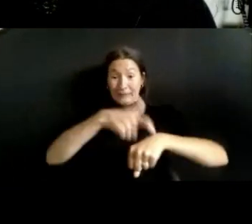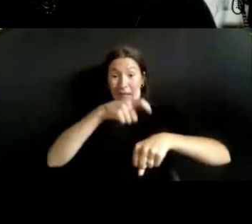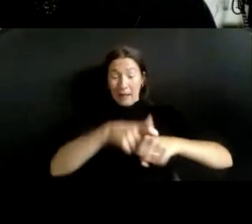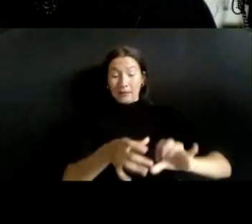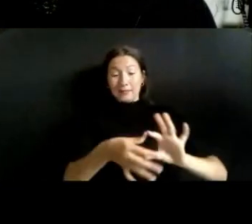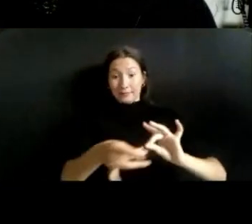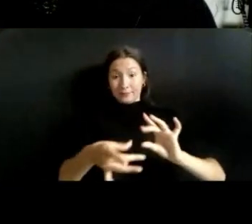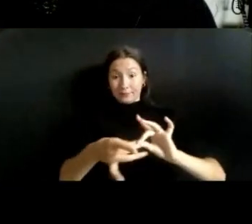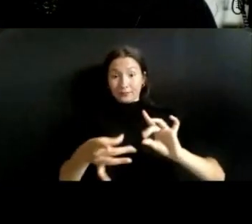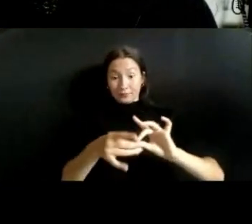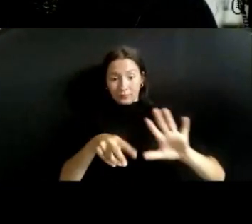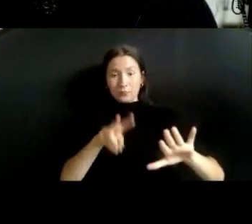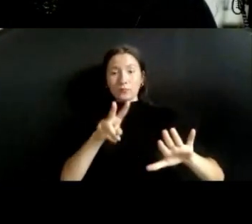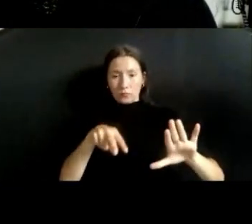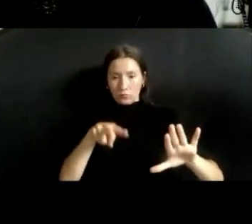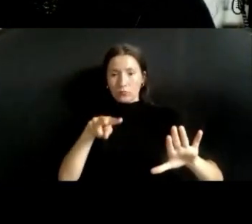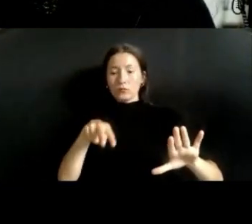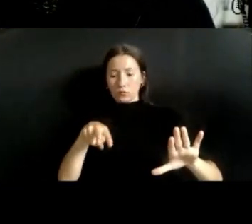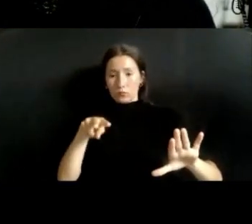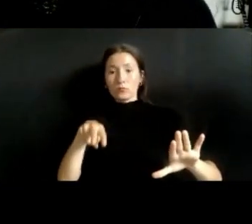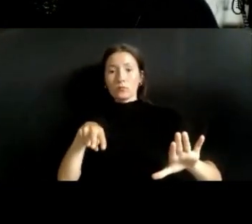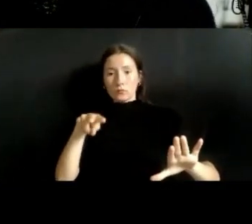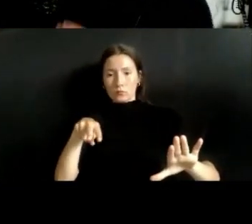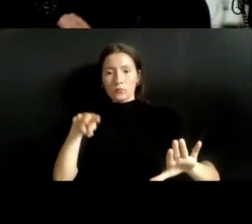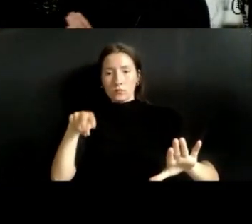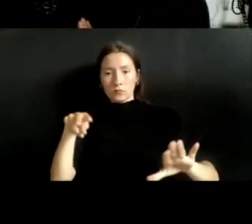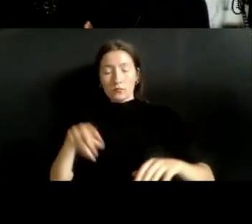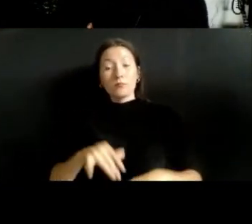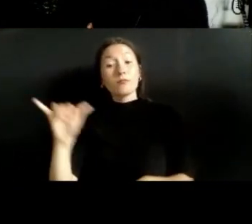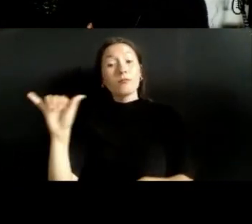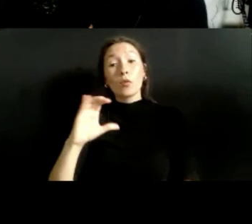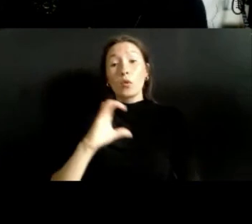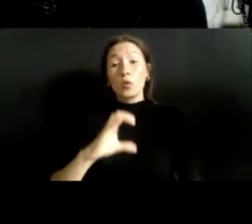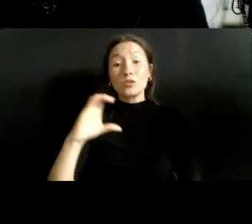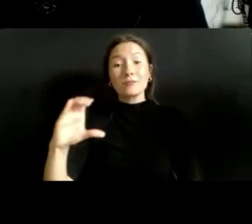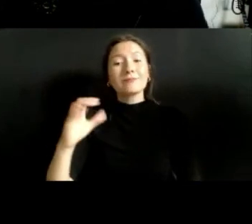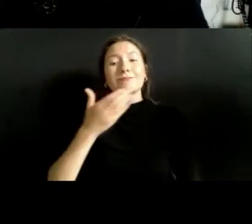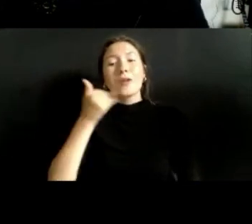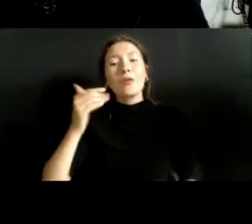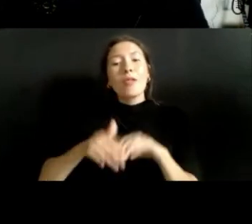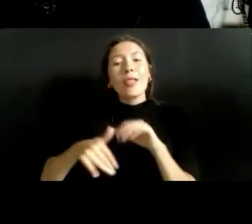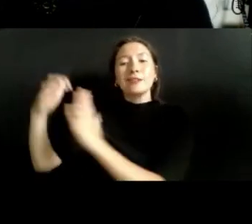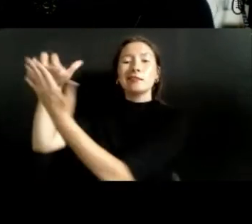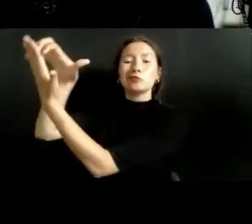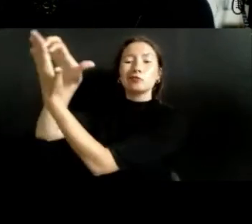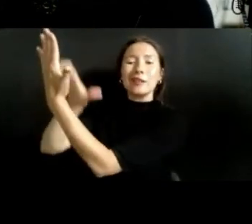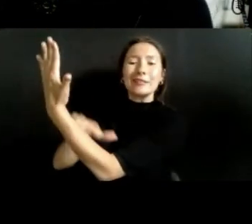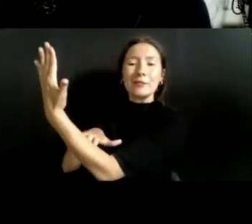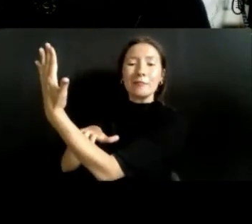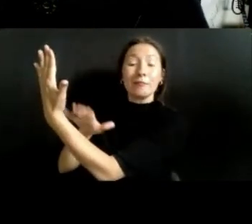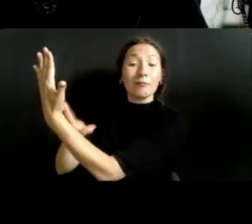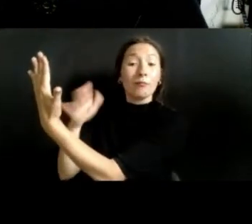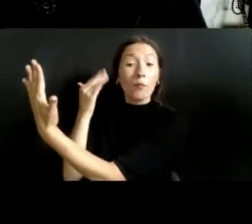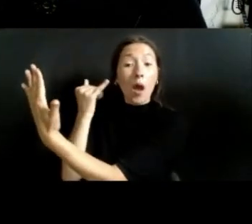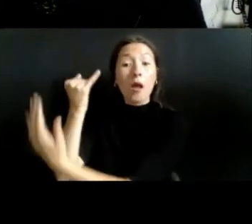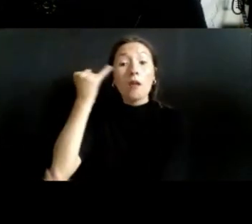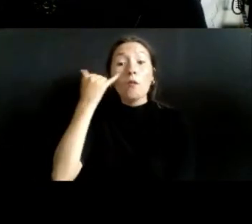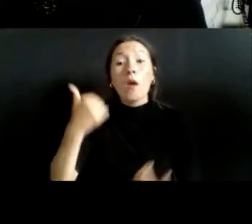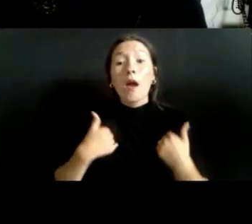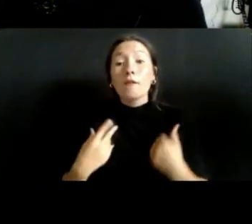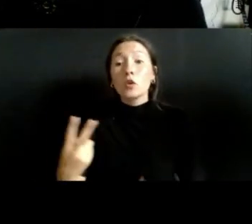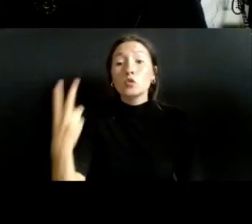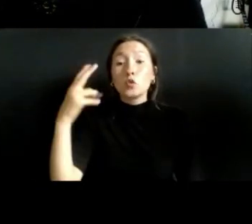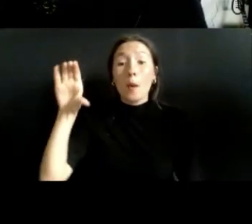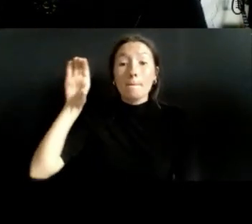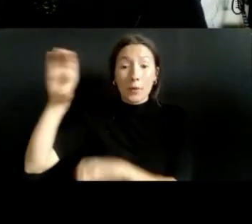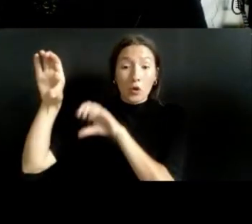of a static transcript is if you've got two paragraphs, especially if your language isn't super precise, it says something like click here. Well, if I'm